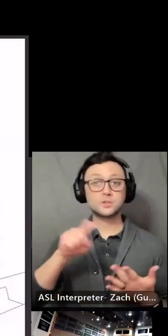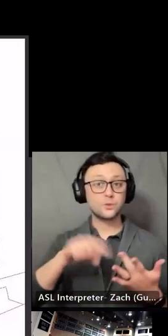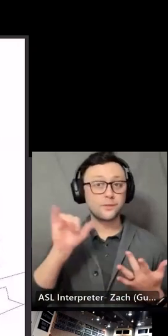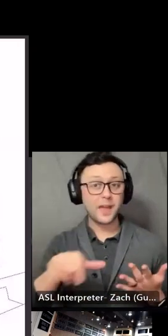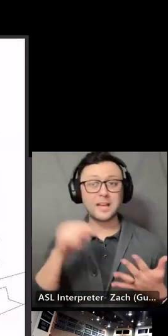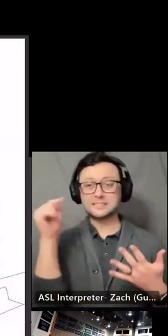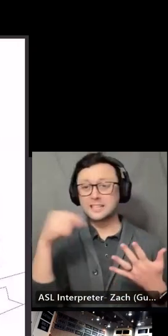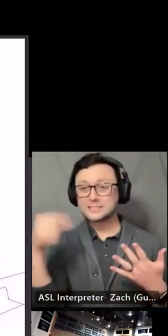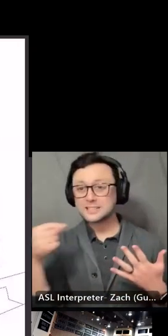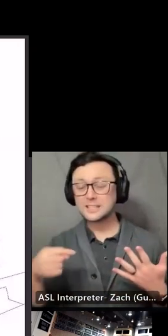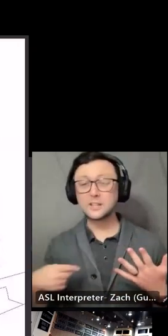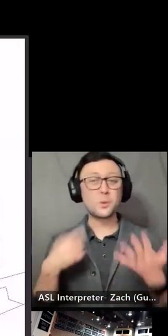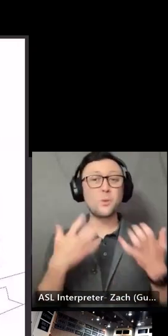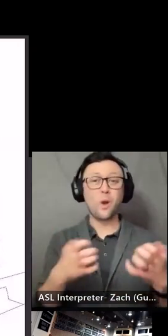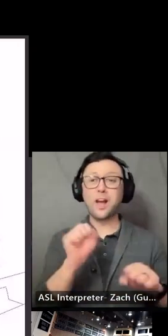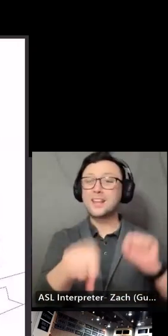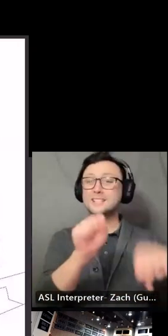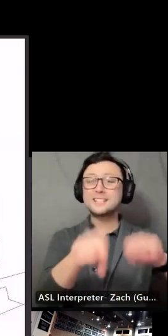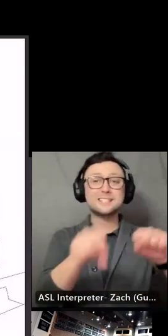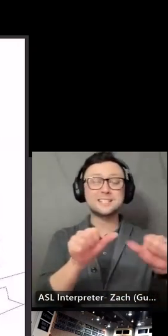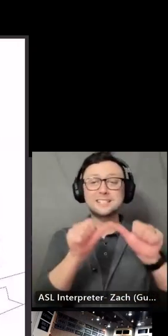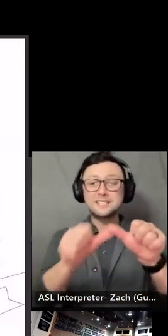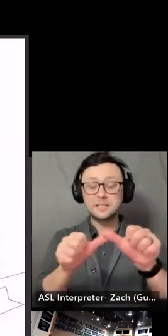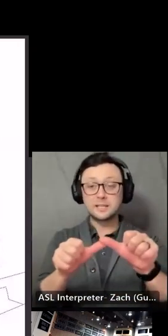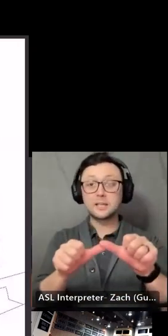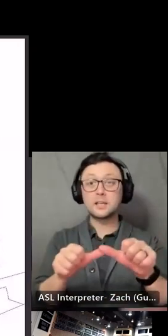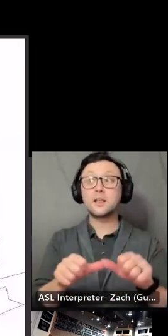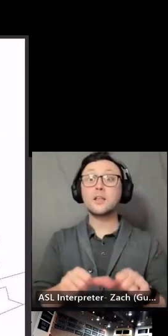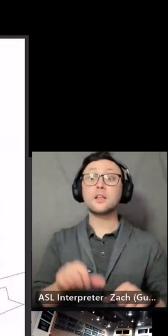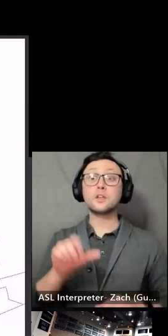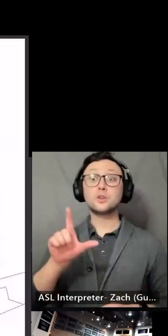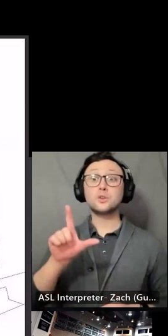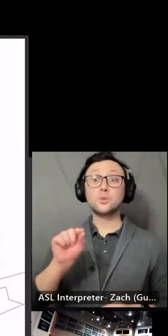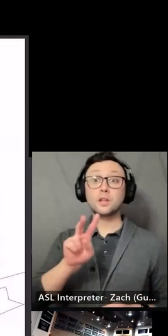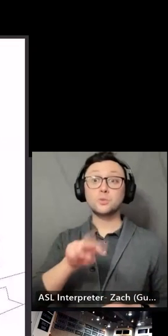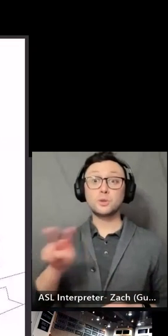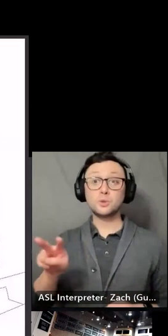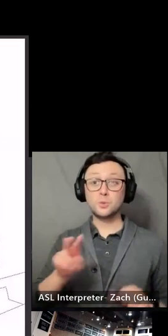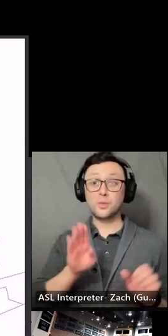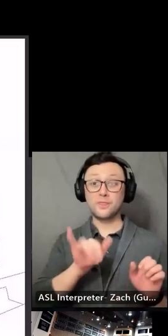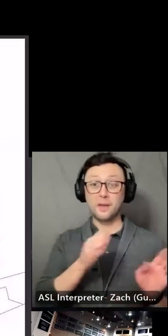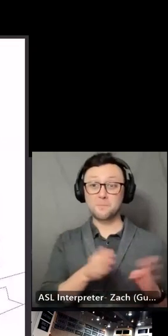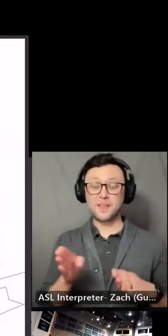all we want to do is say yes to the fall 2022 plan. That's it.